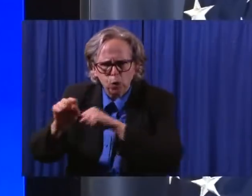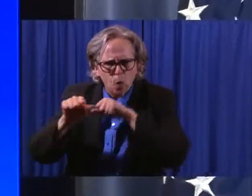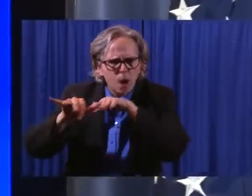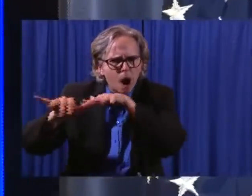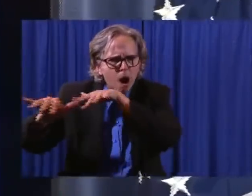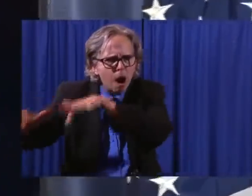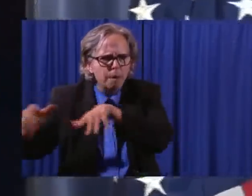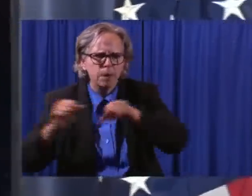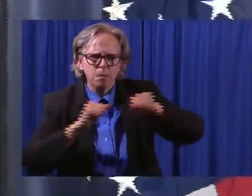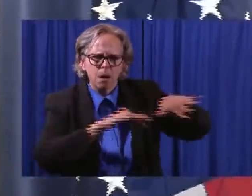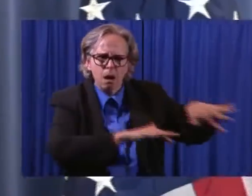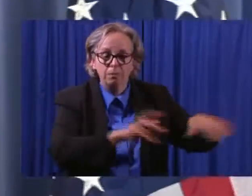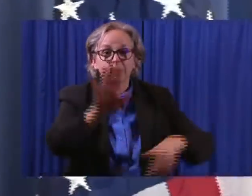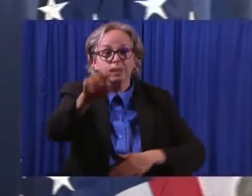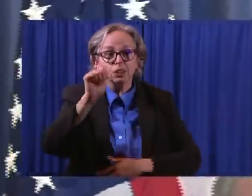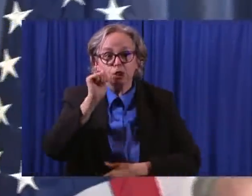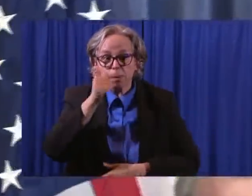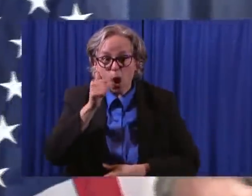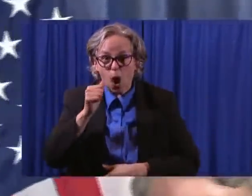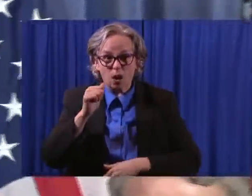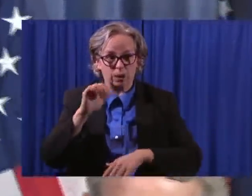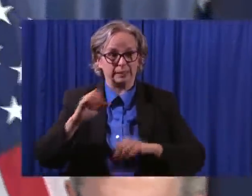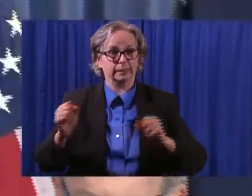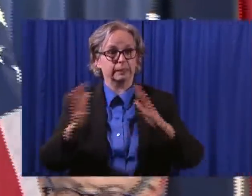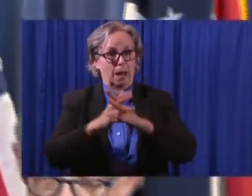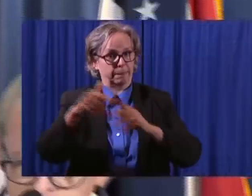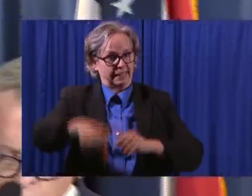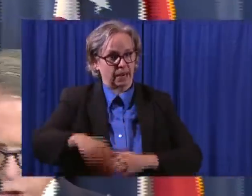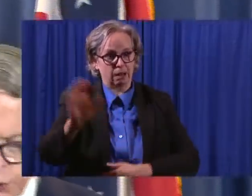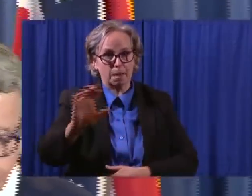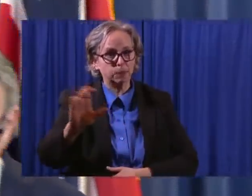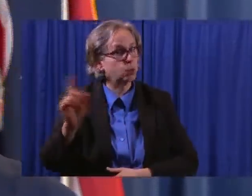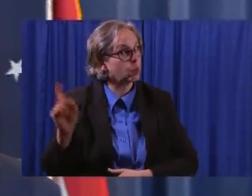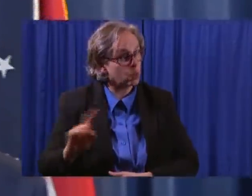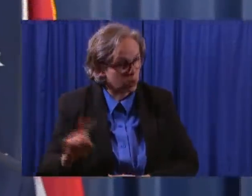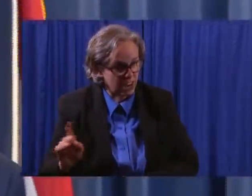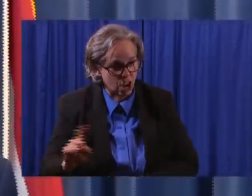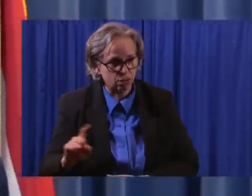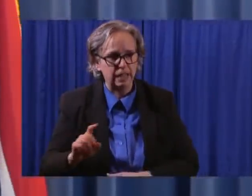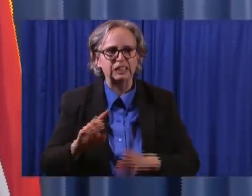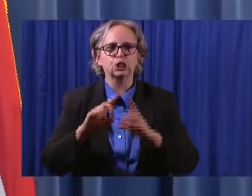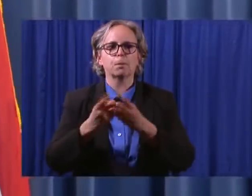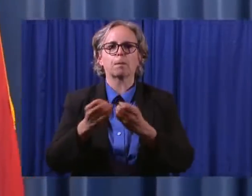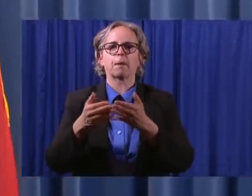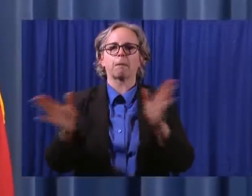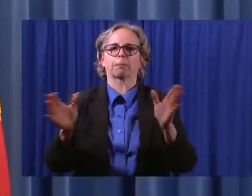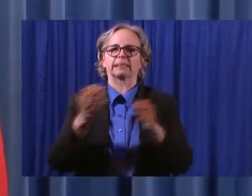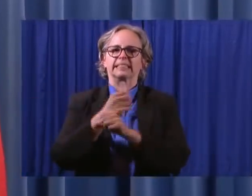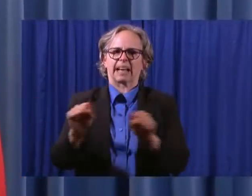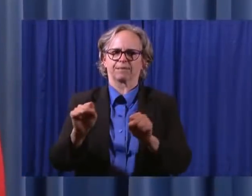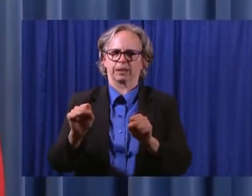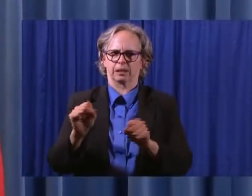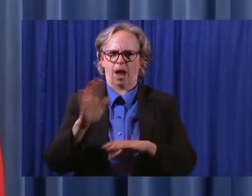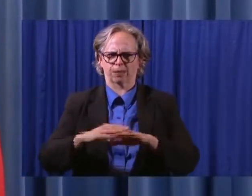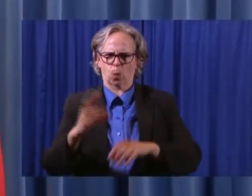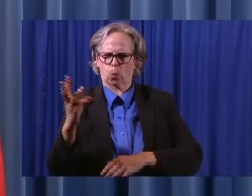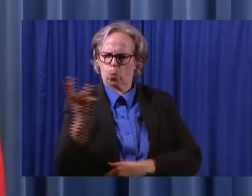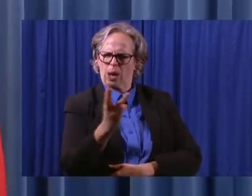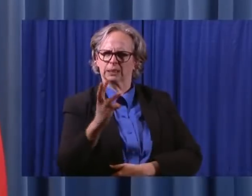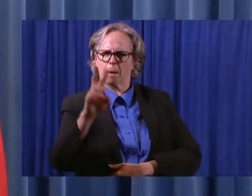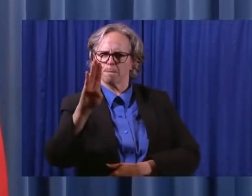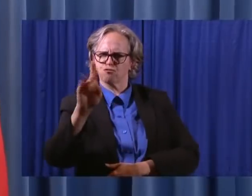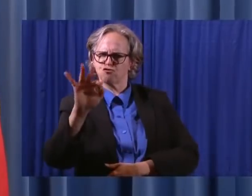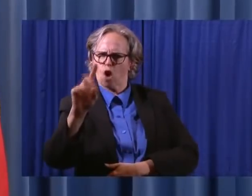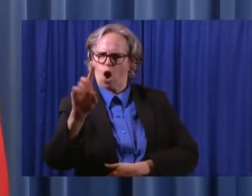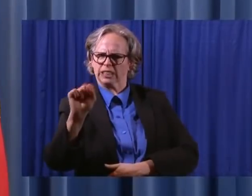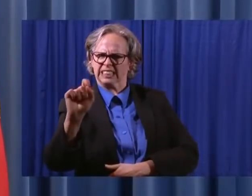Tomorrow we have a testing location in Columbus at the Department of Public Safety on West Broad Street, 8 a.m. until 1 p.m.